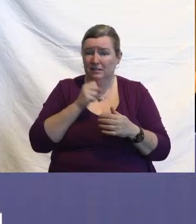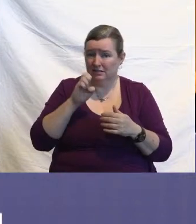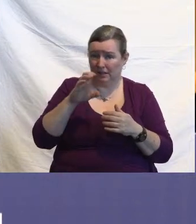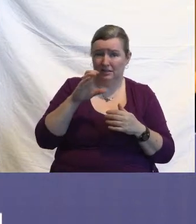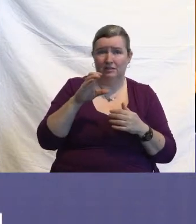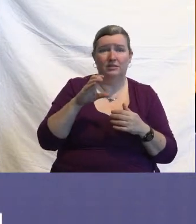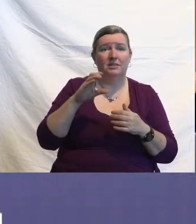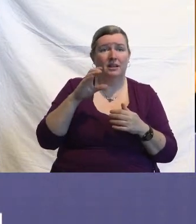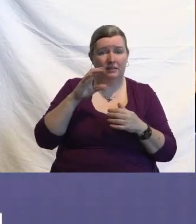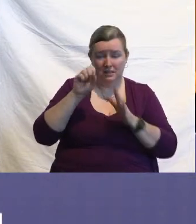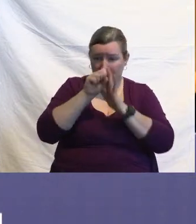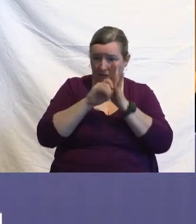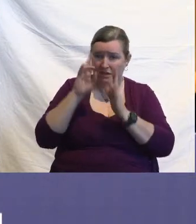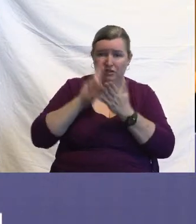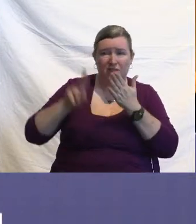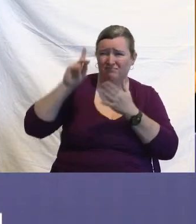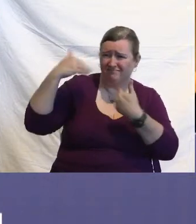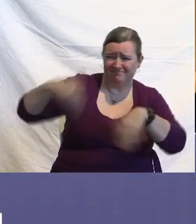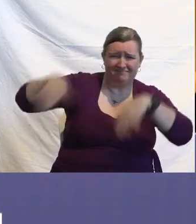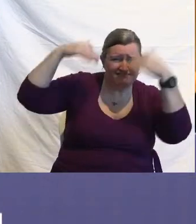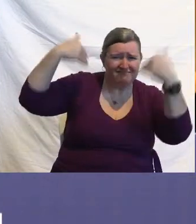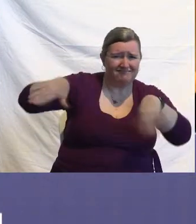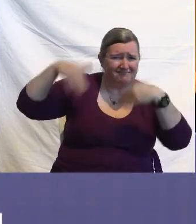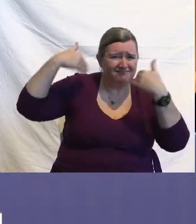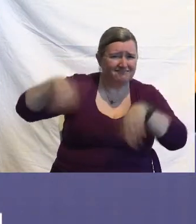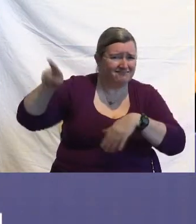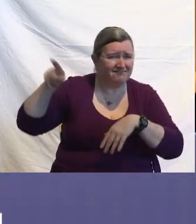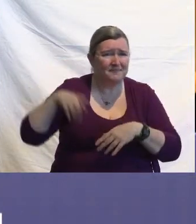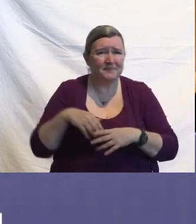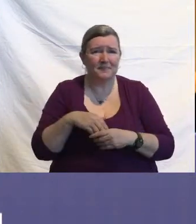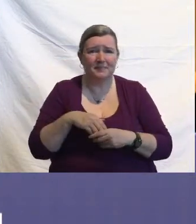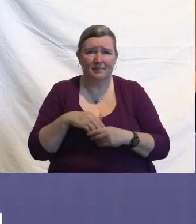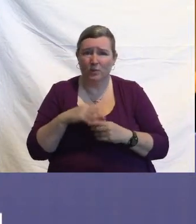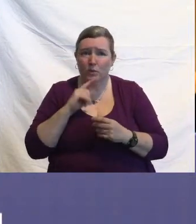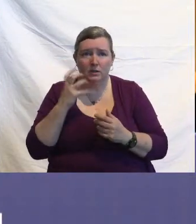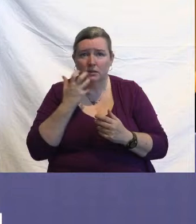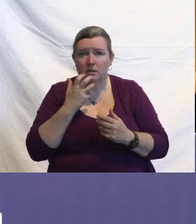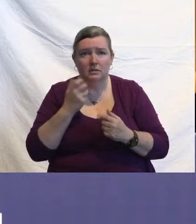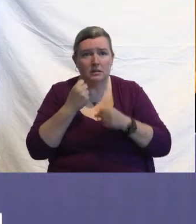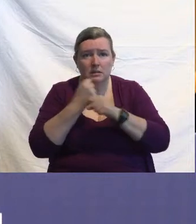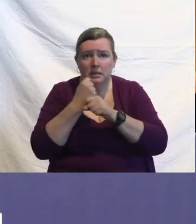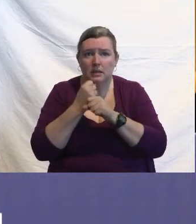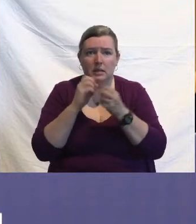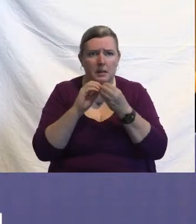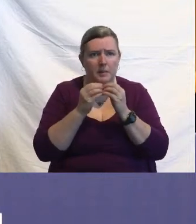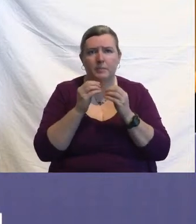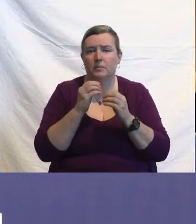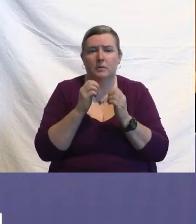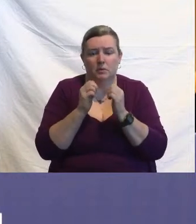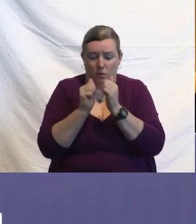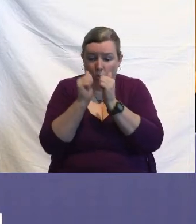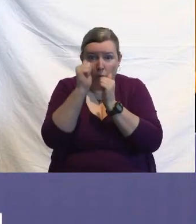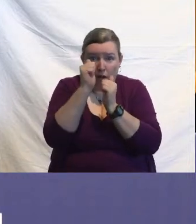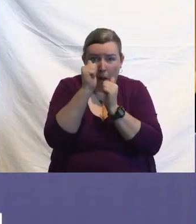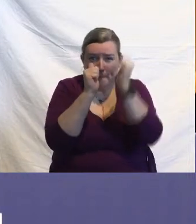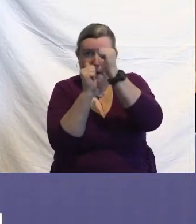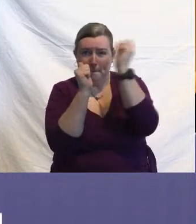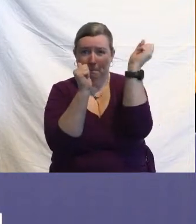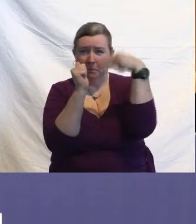But if it's mathematically impossible, this is dangerous. This is not what America is about.